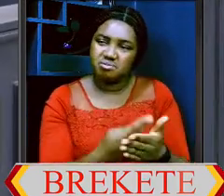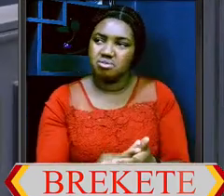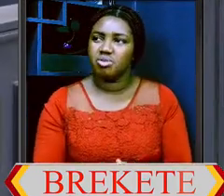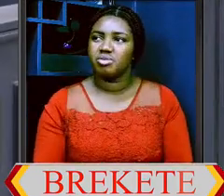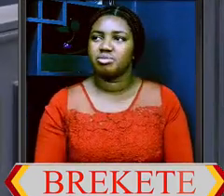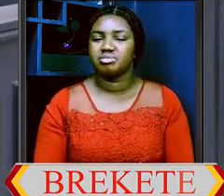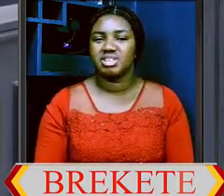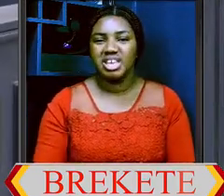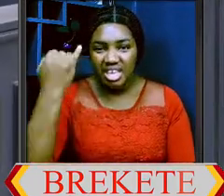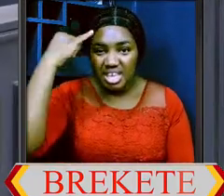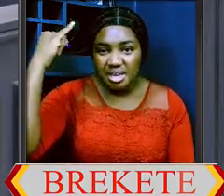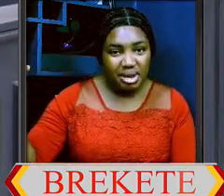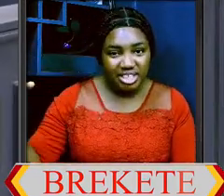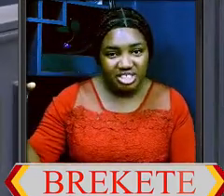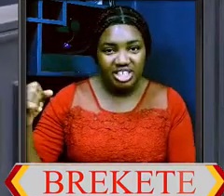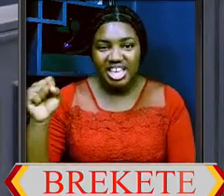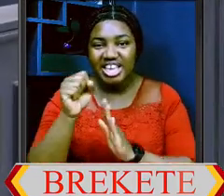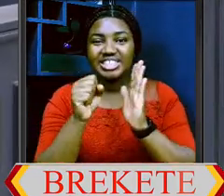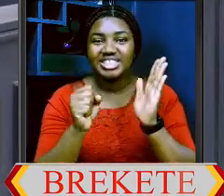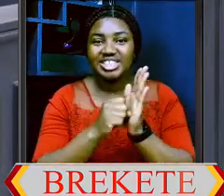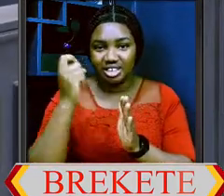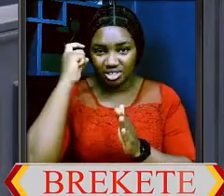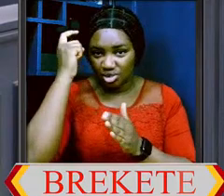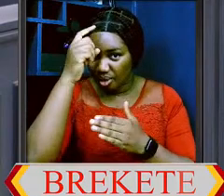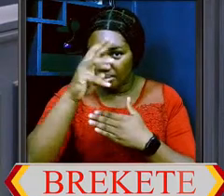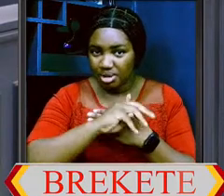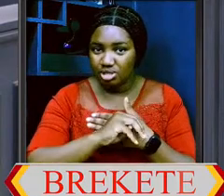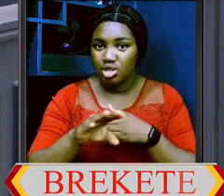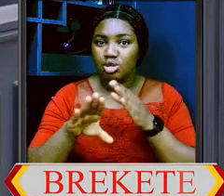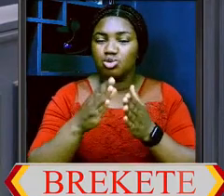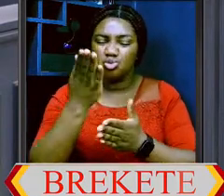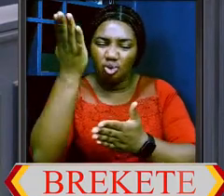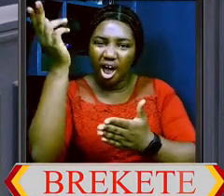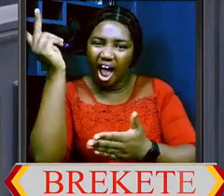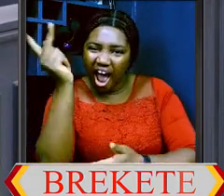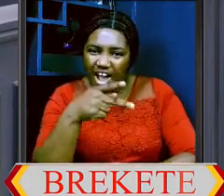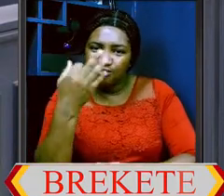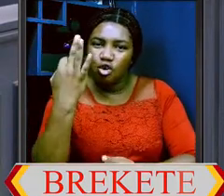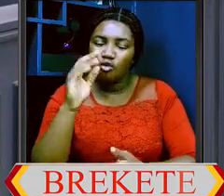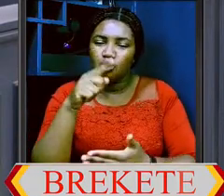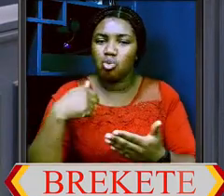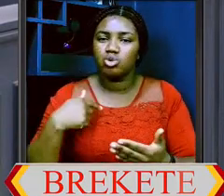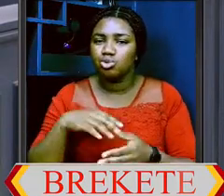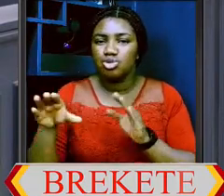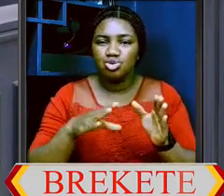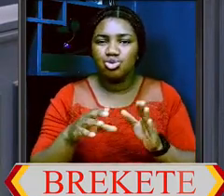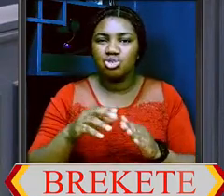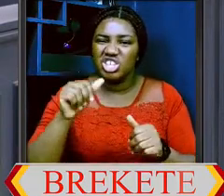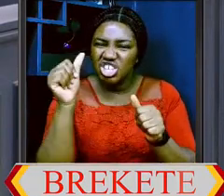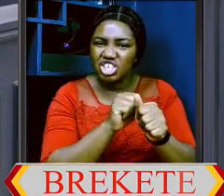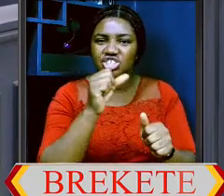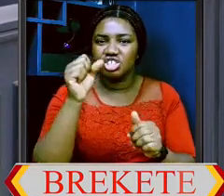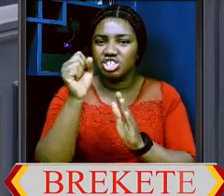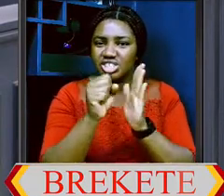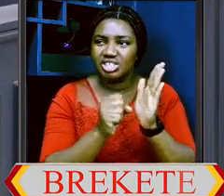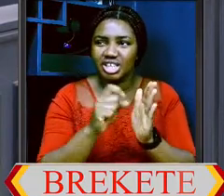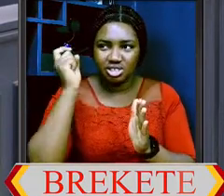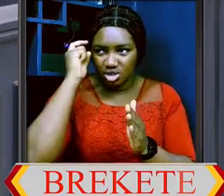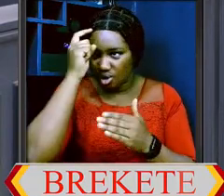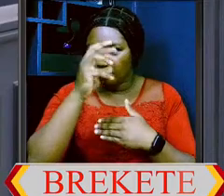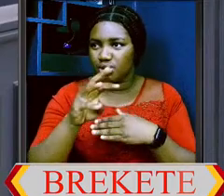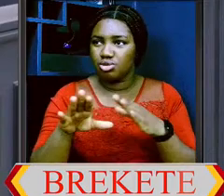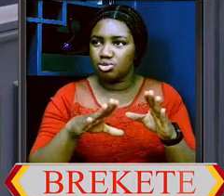downfall imagine say state government they do half of waiting with do each state government they do them